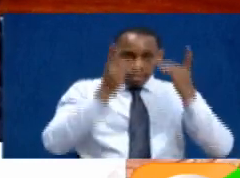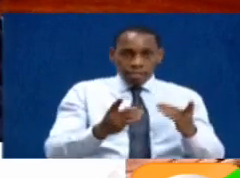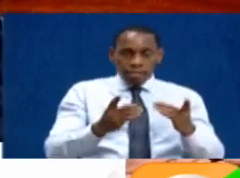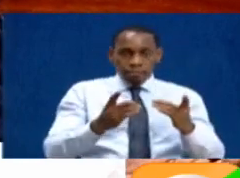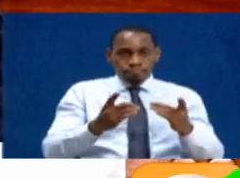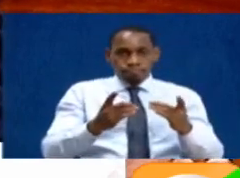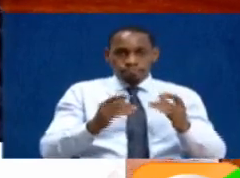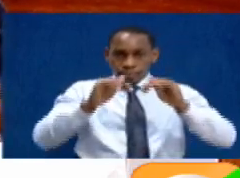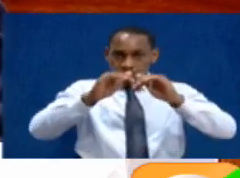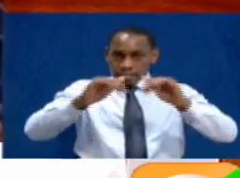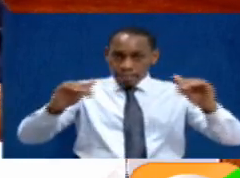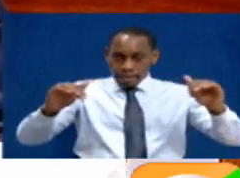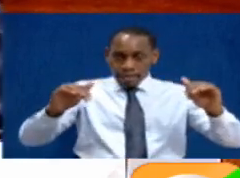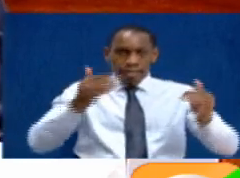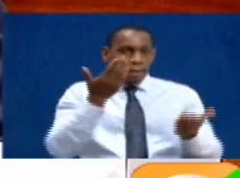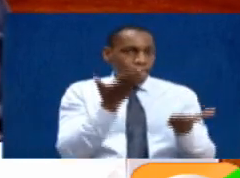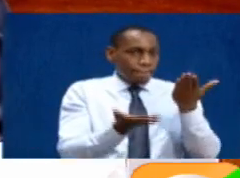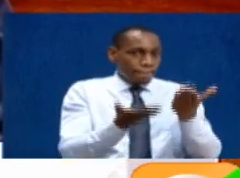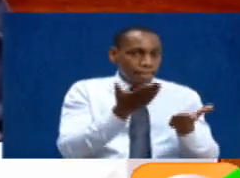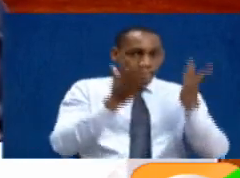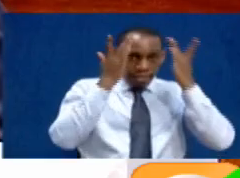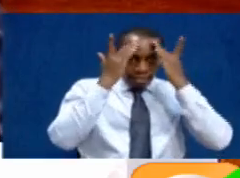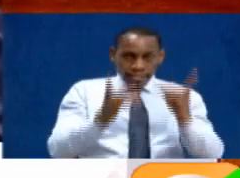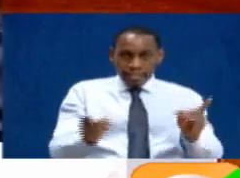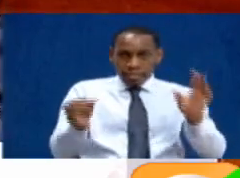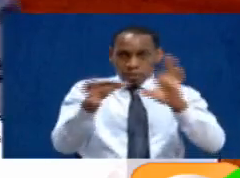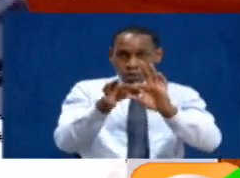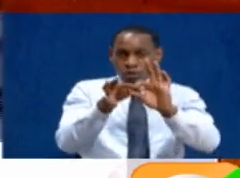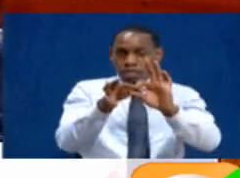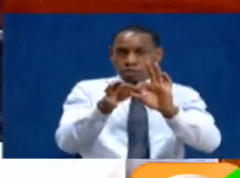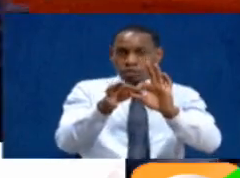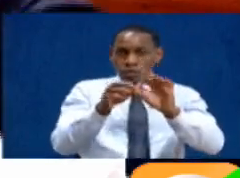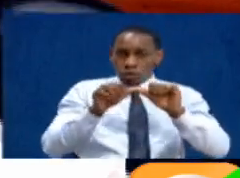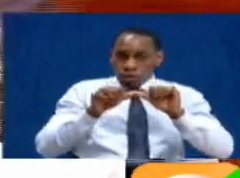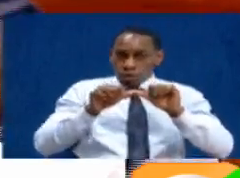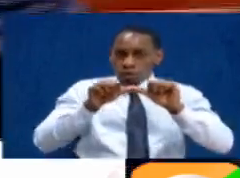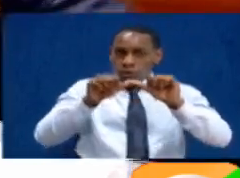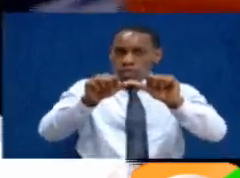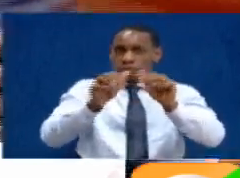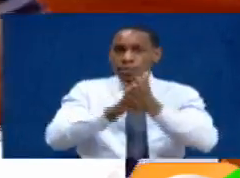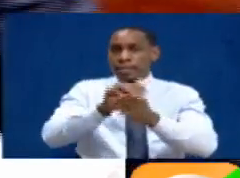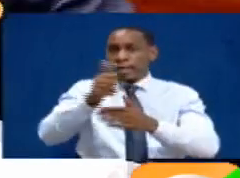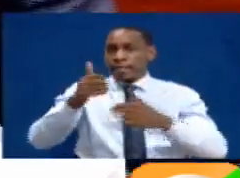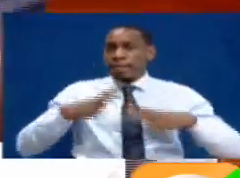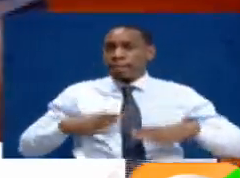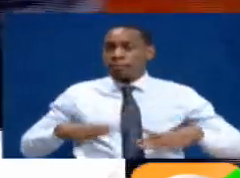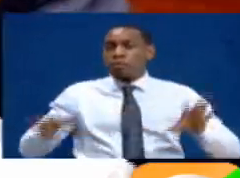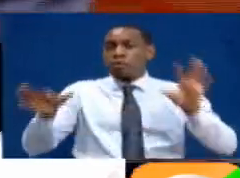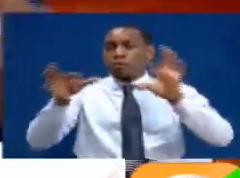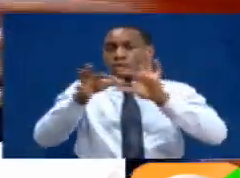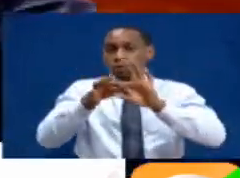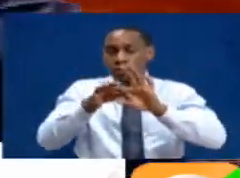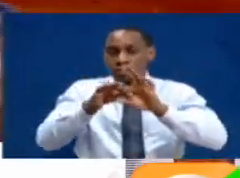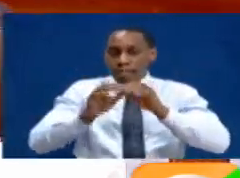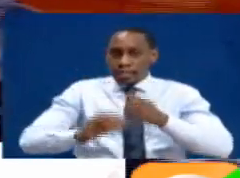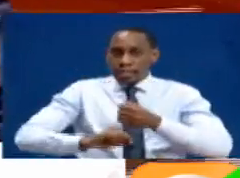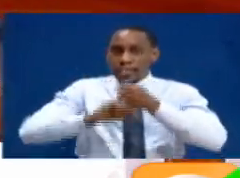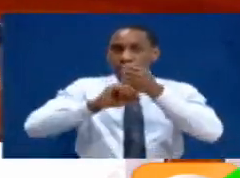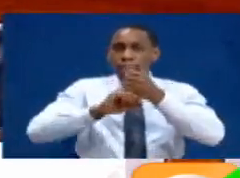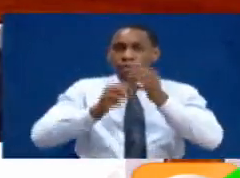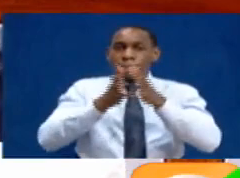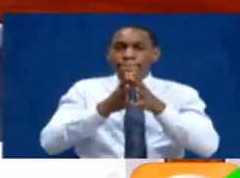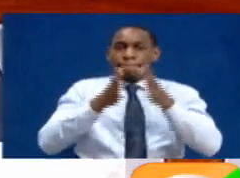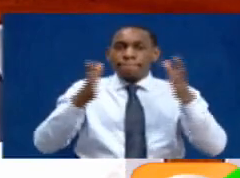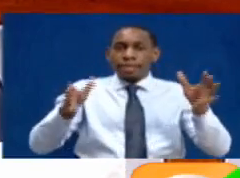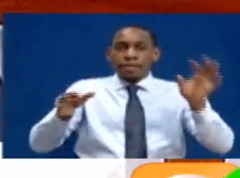way, or that coalition might remain, and others come in to build a very